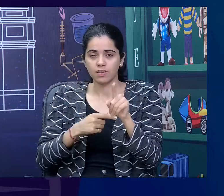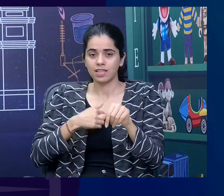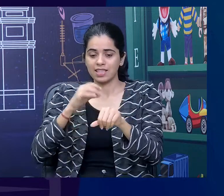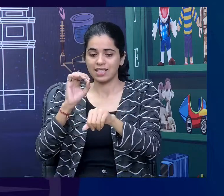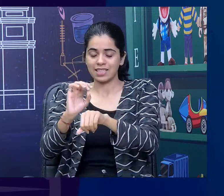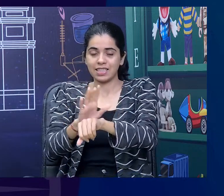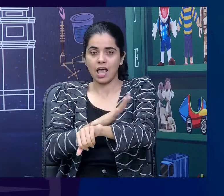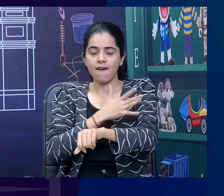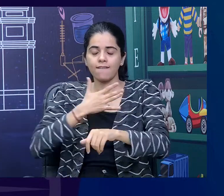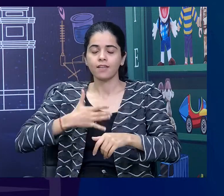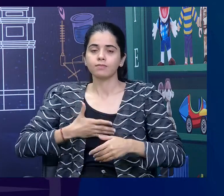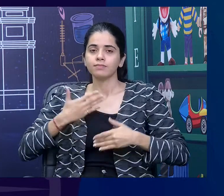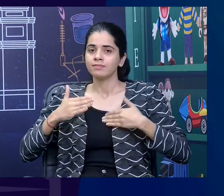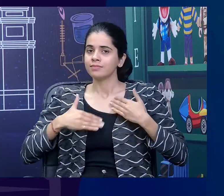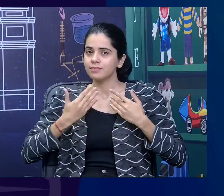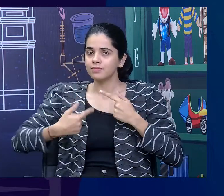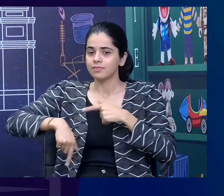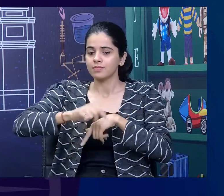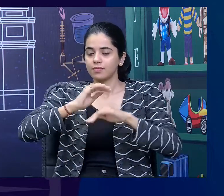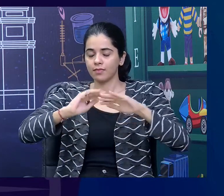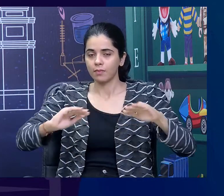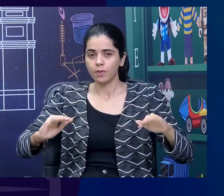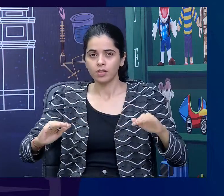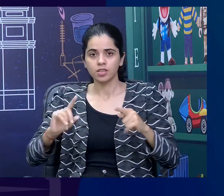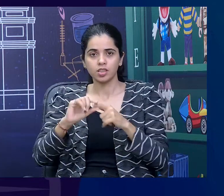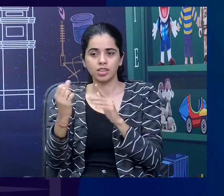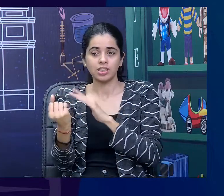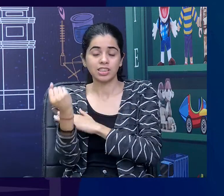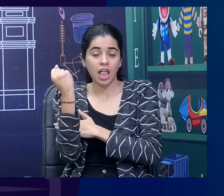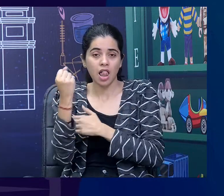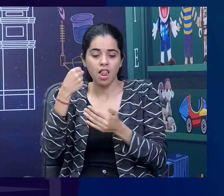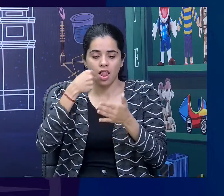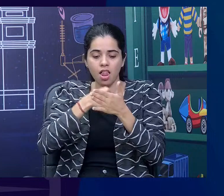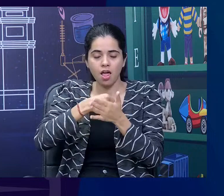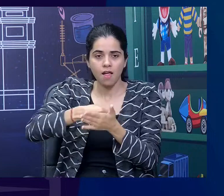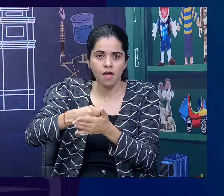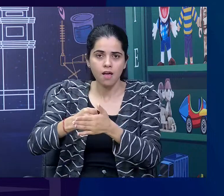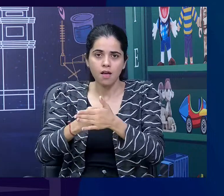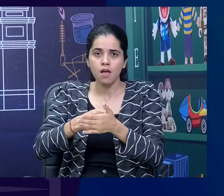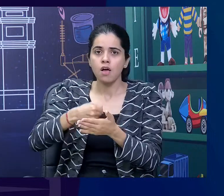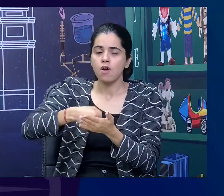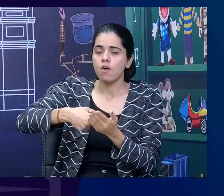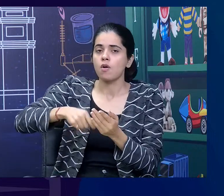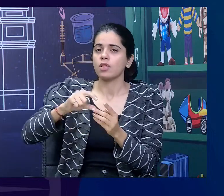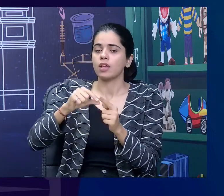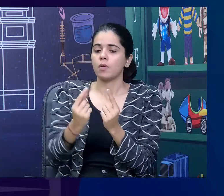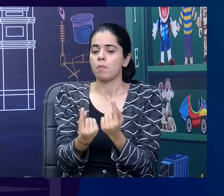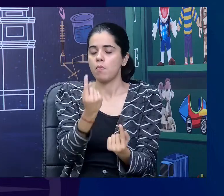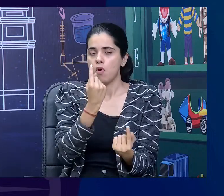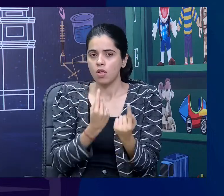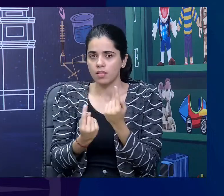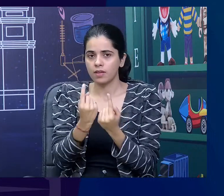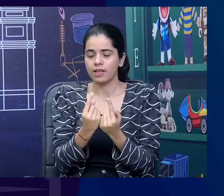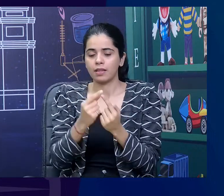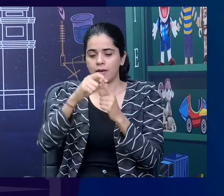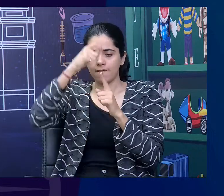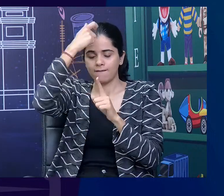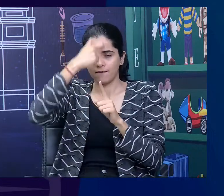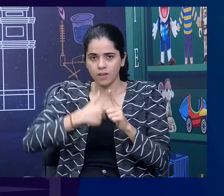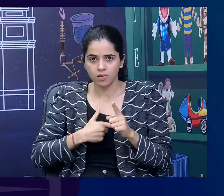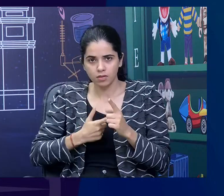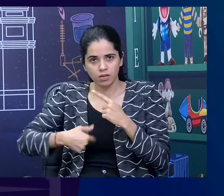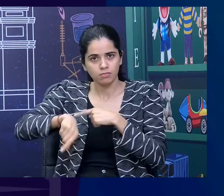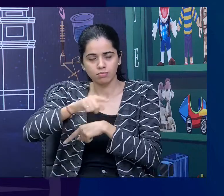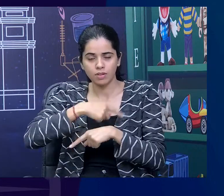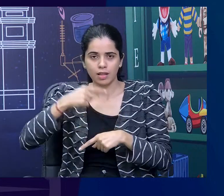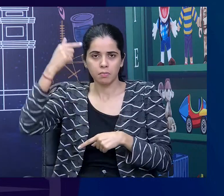of satisfaction in providing students with a solid foundation in political, physical, and climatic aspects of India. I